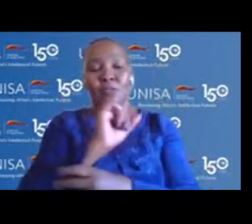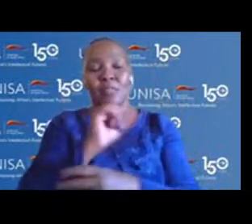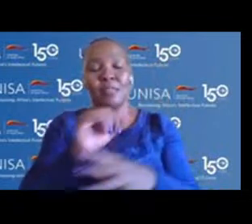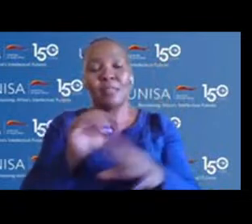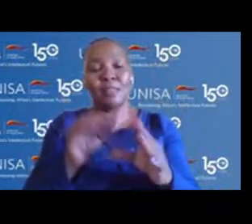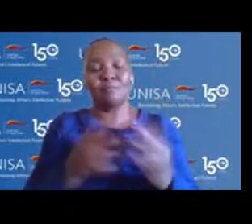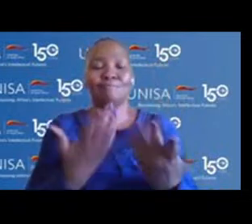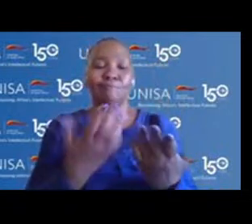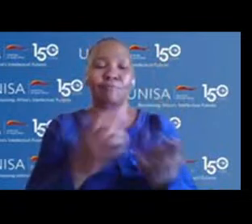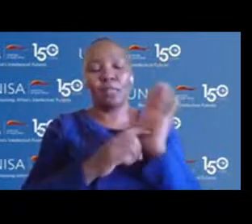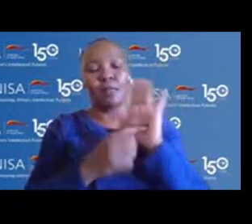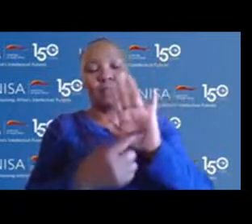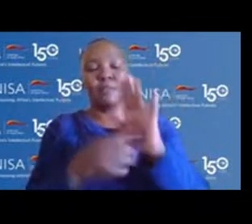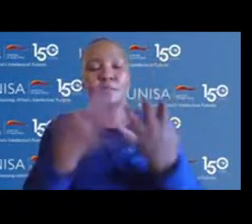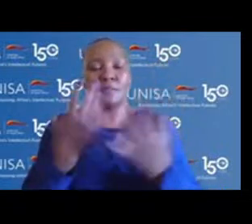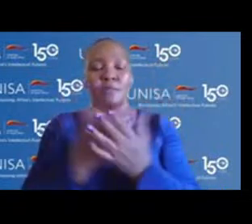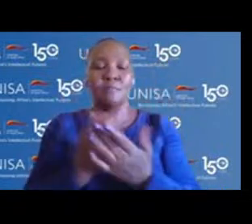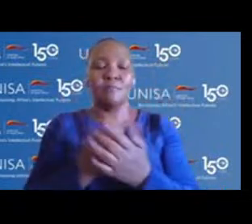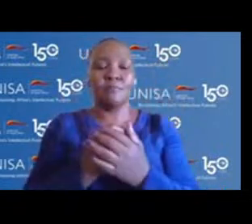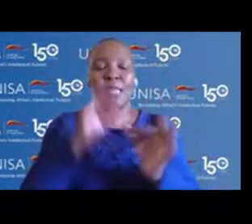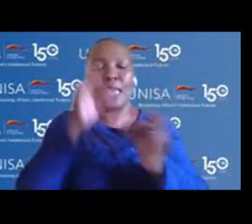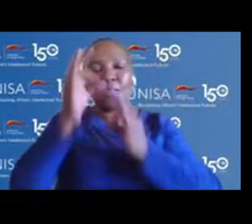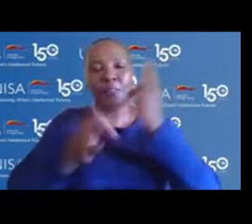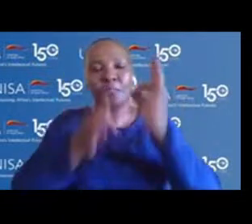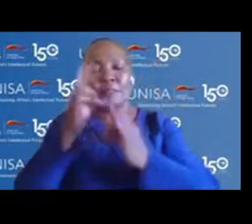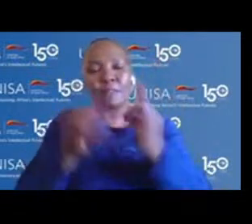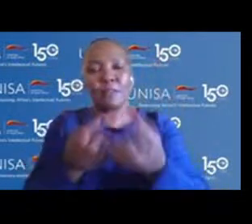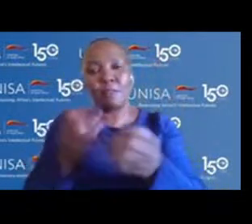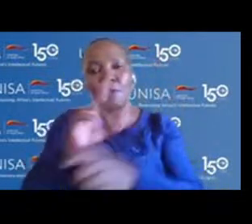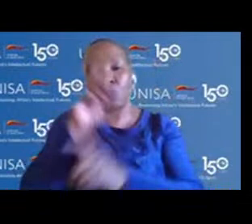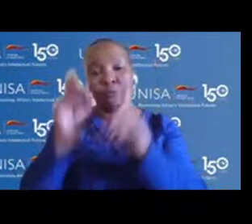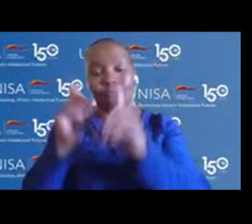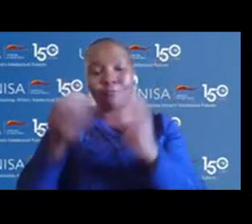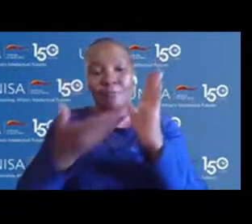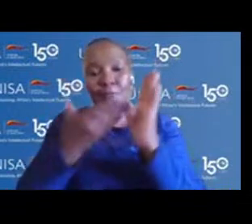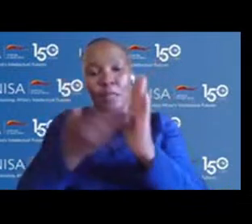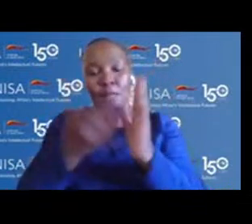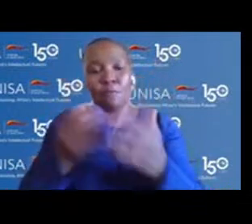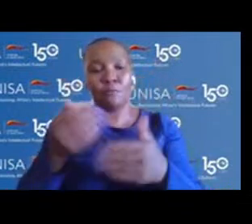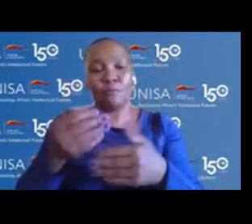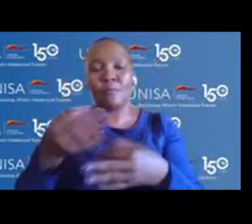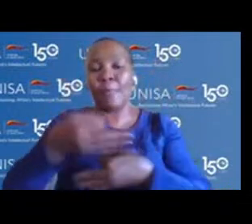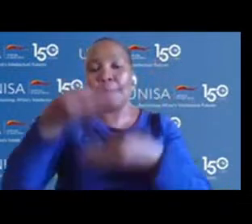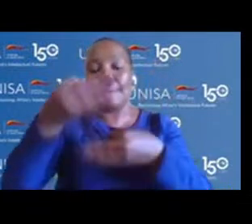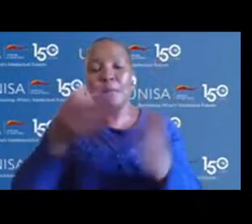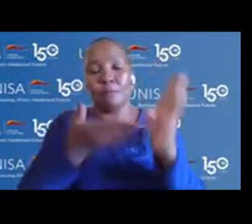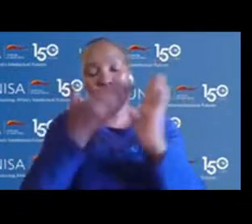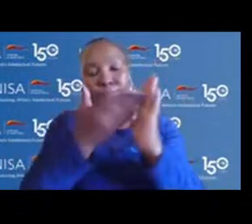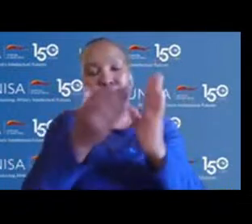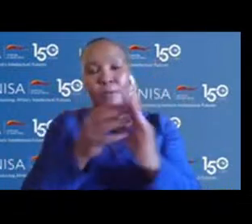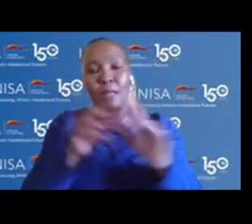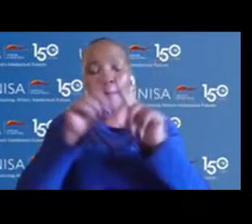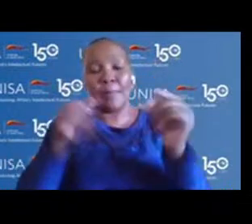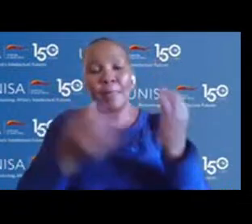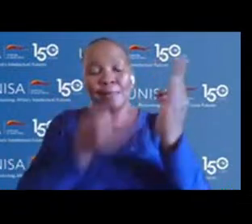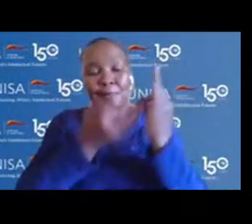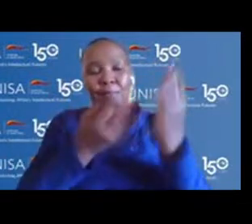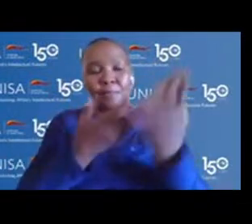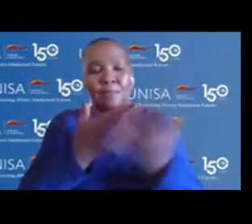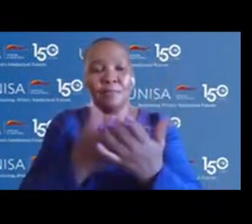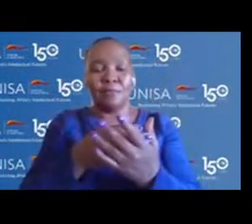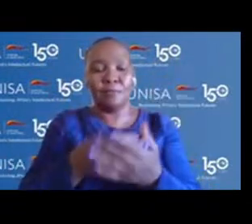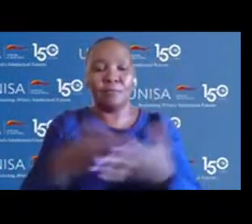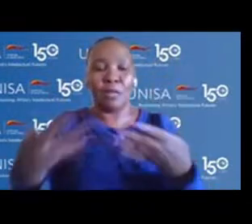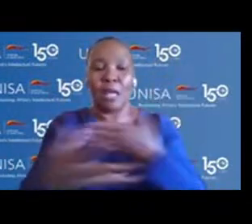sake, briefly explained, here we've given you a question. We've given you a paper. And so if I click on the paper, what happens is it downloads